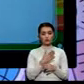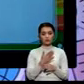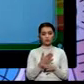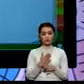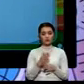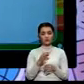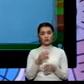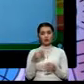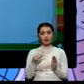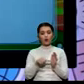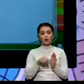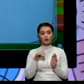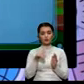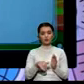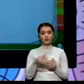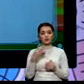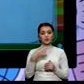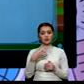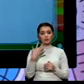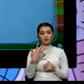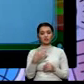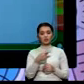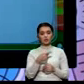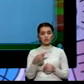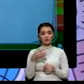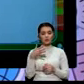bo'linmasidan 6045 ni ayirganimizda